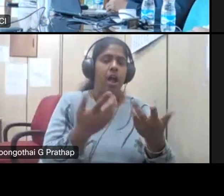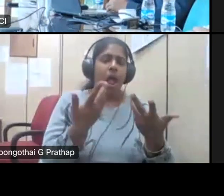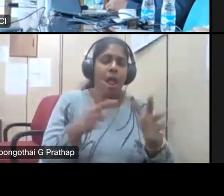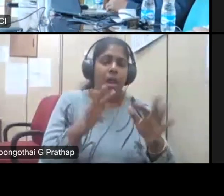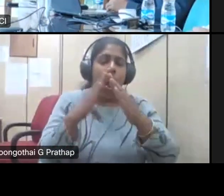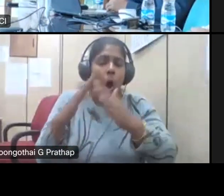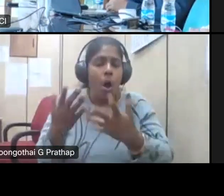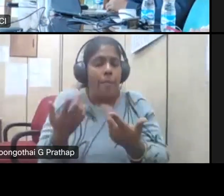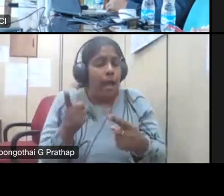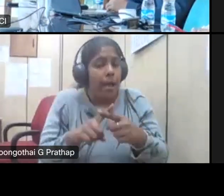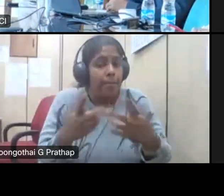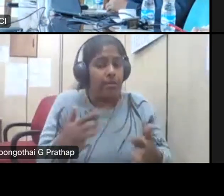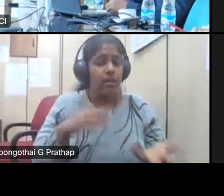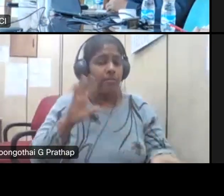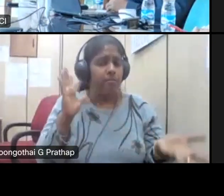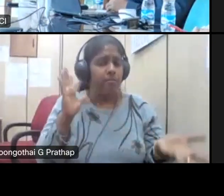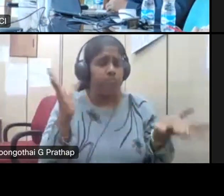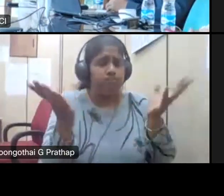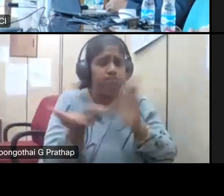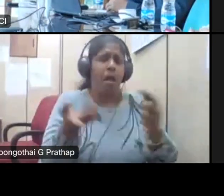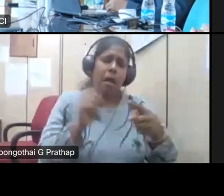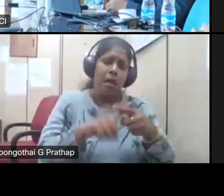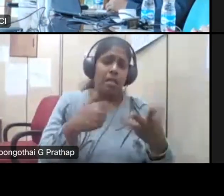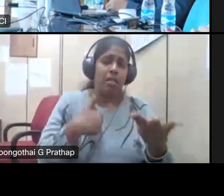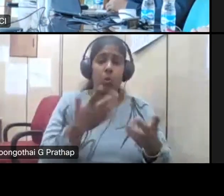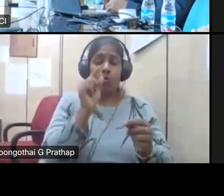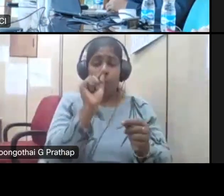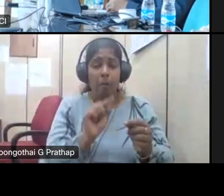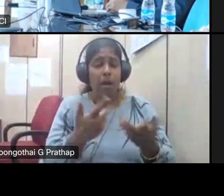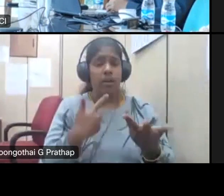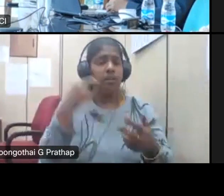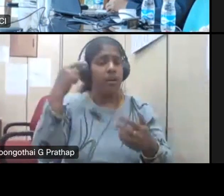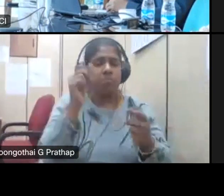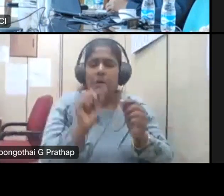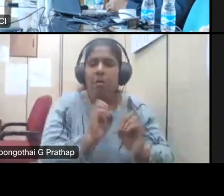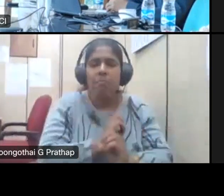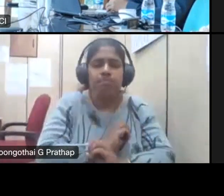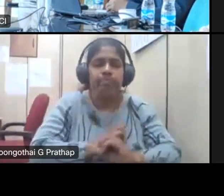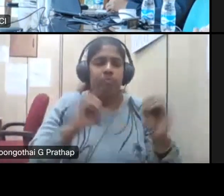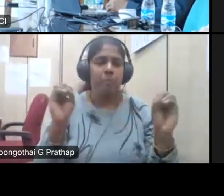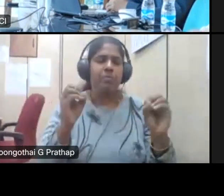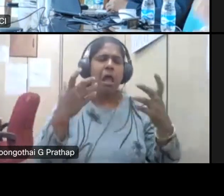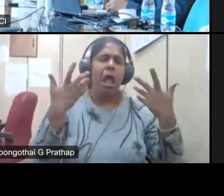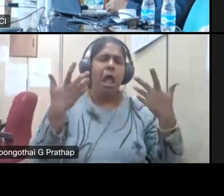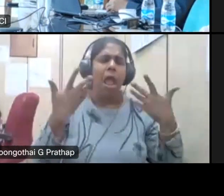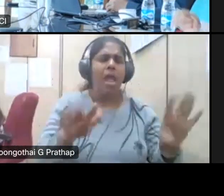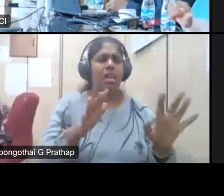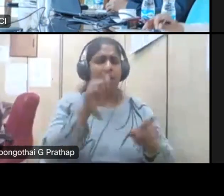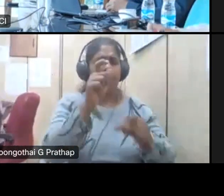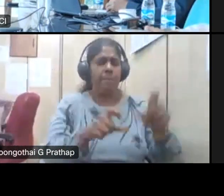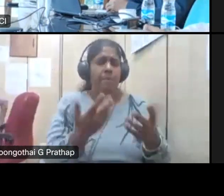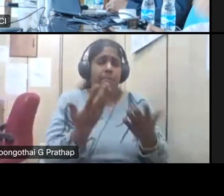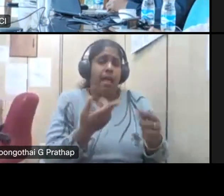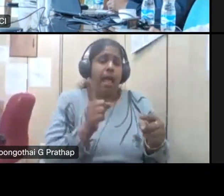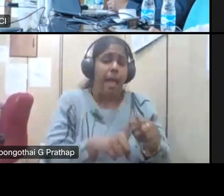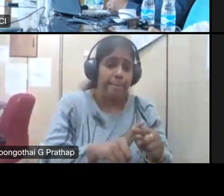world. There is nothing called caste, creed, or race that this happens. It can happen to anyone. And we would like to tell